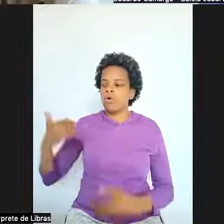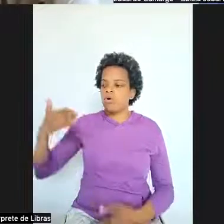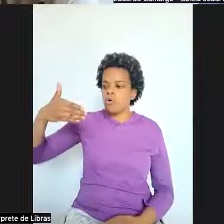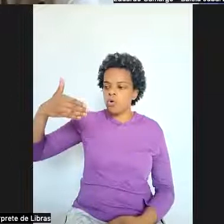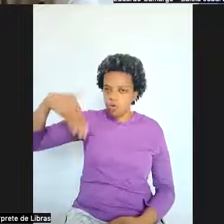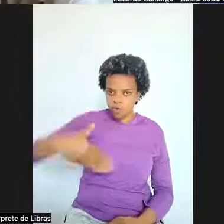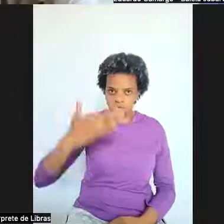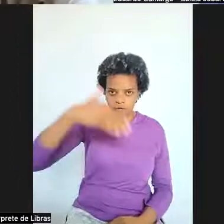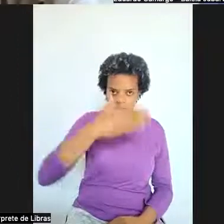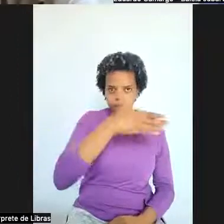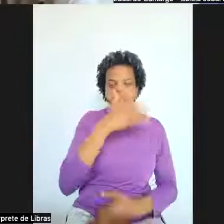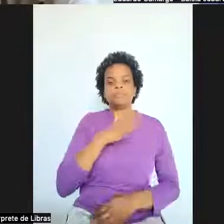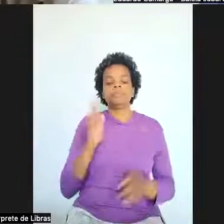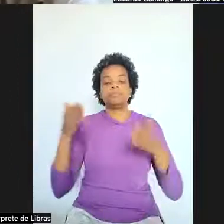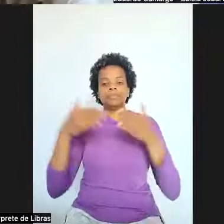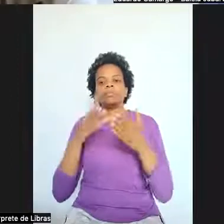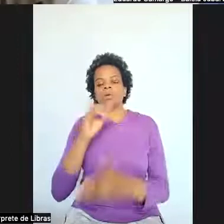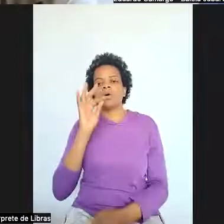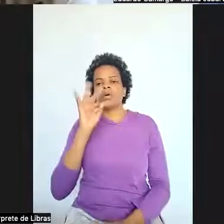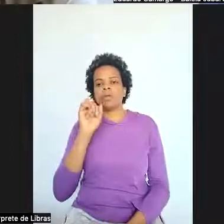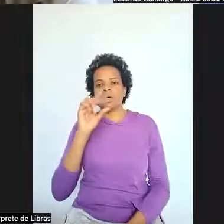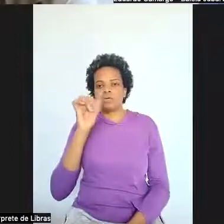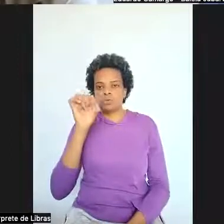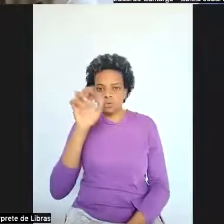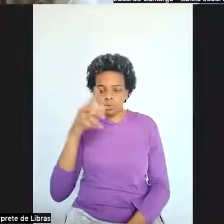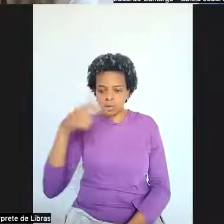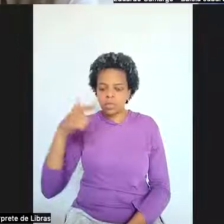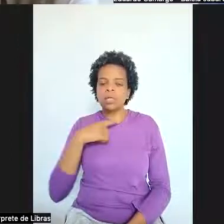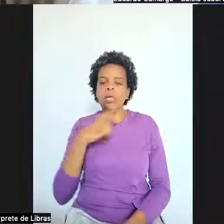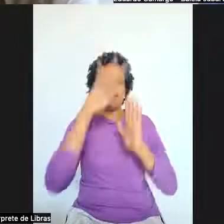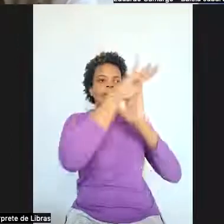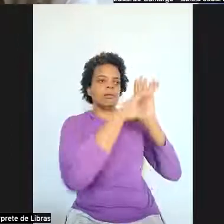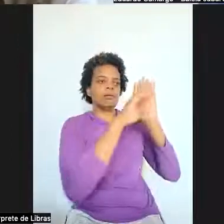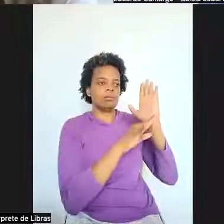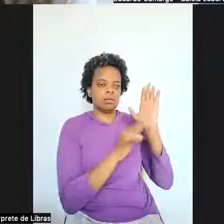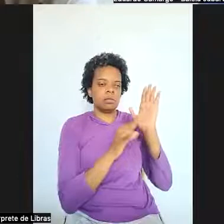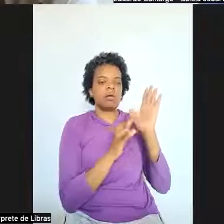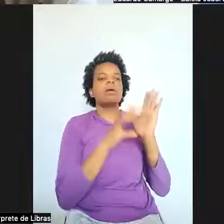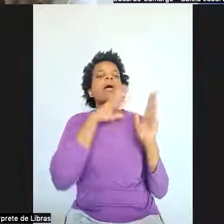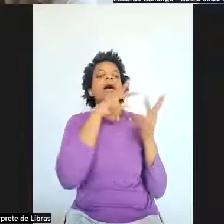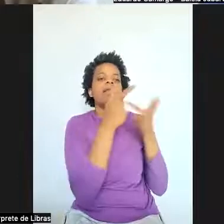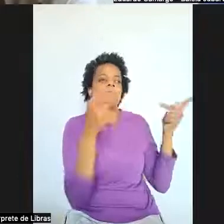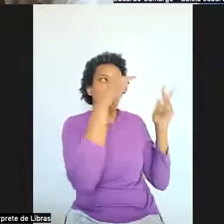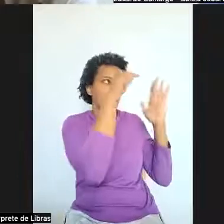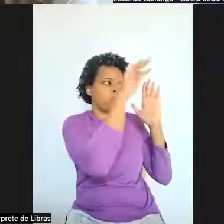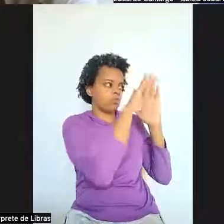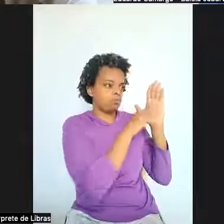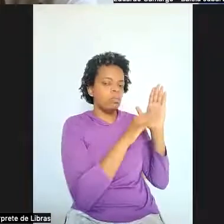As to the spinning dolphin, that since 2018 was the list of endangered species in